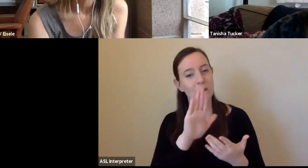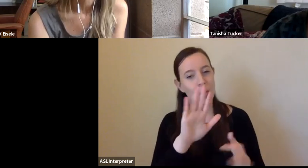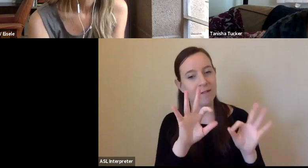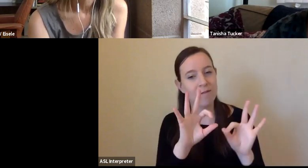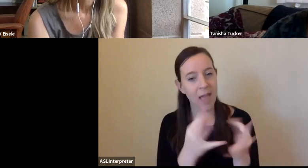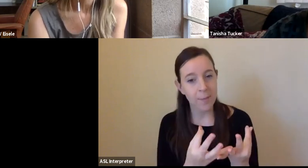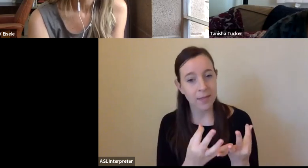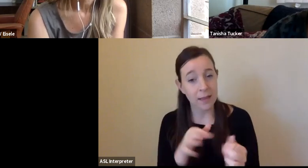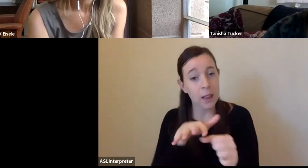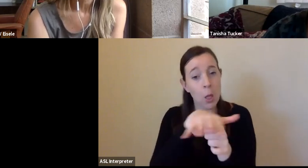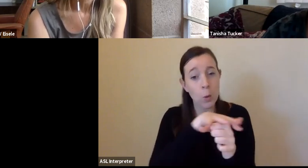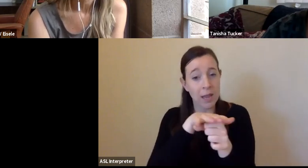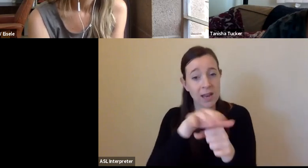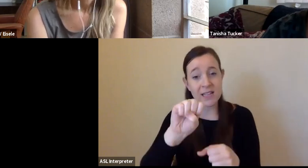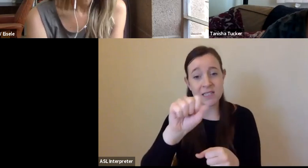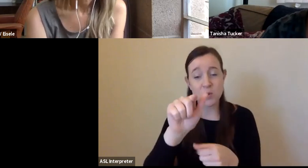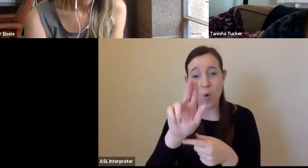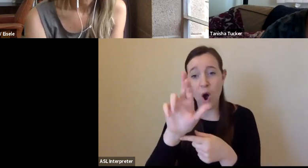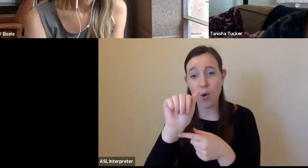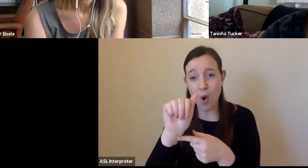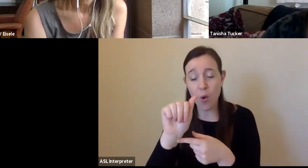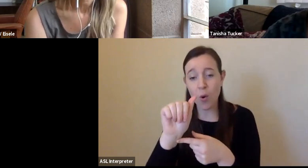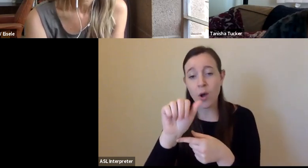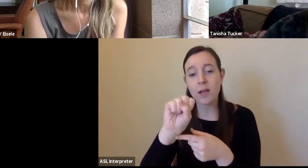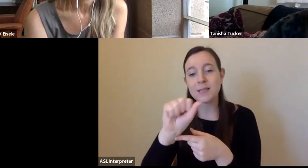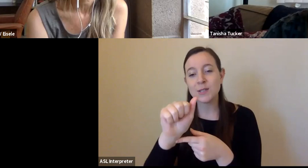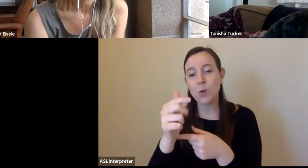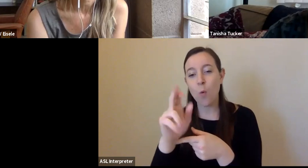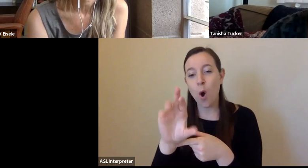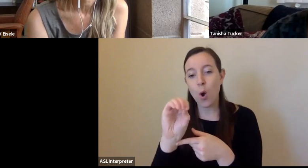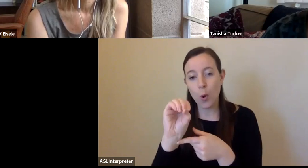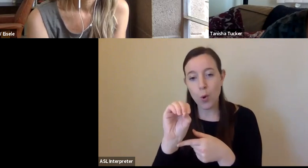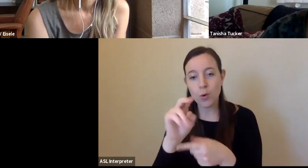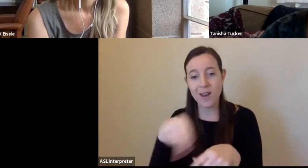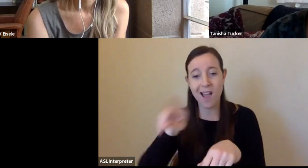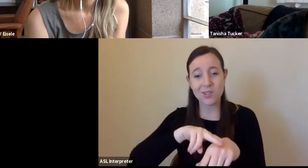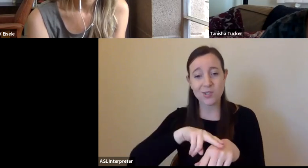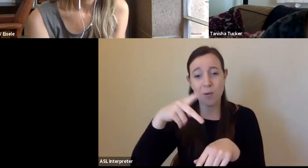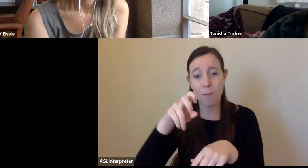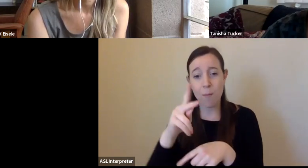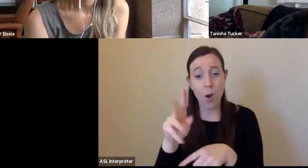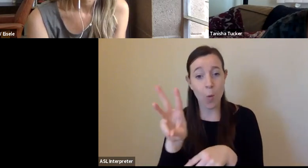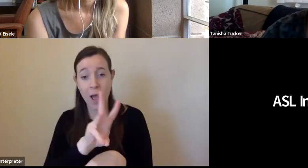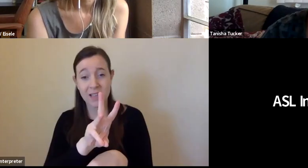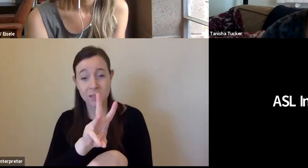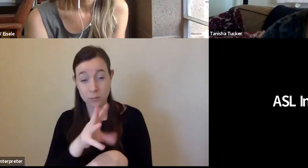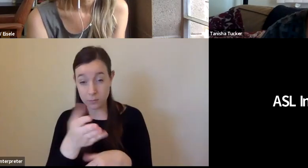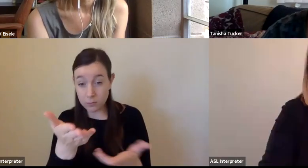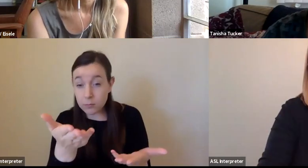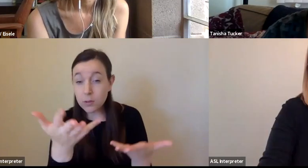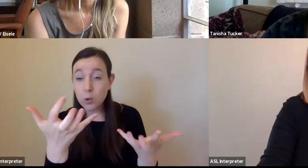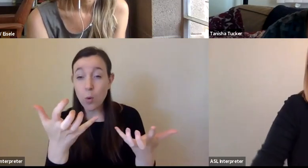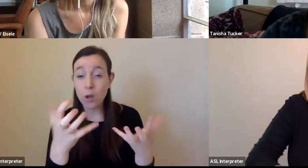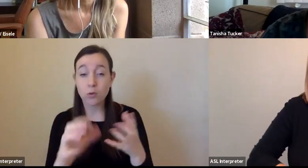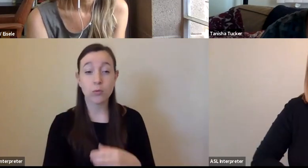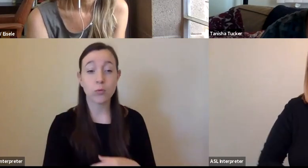now in Saguaro National Park West. Do you want to talk a little bit about the history of that camp, and